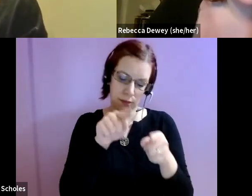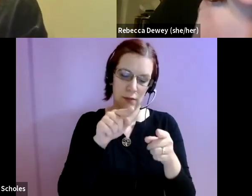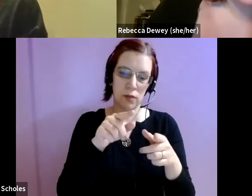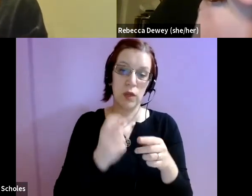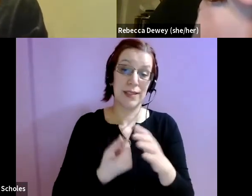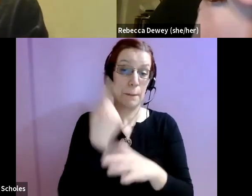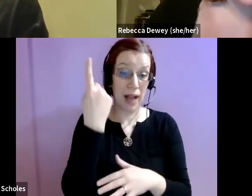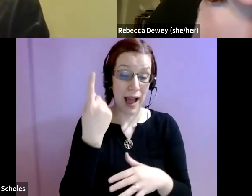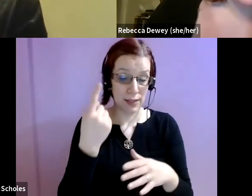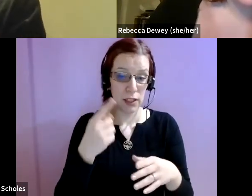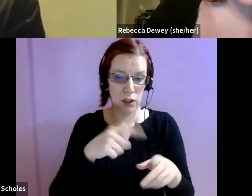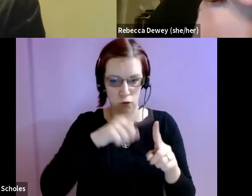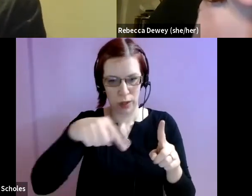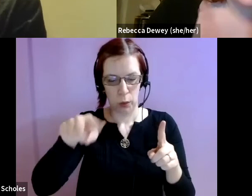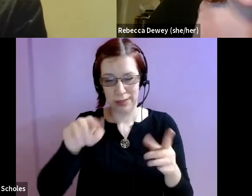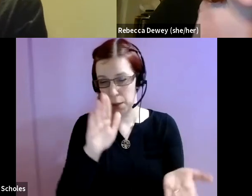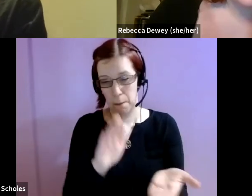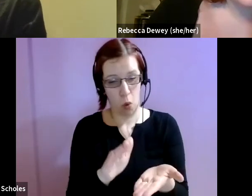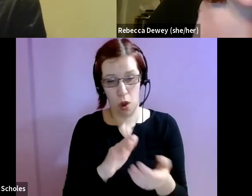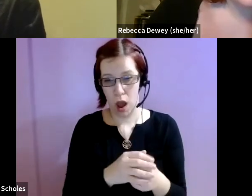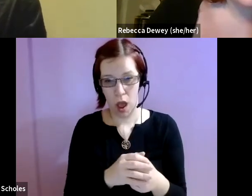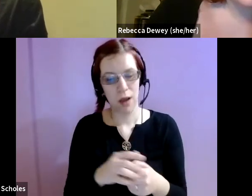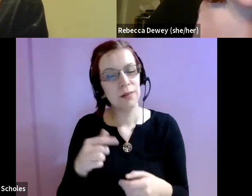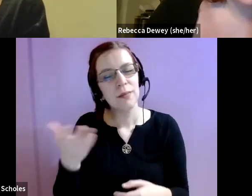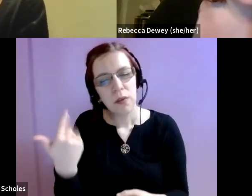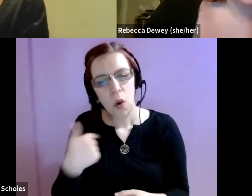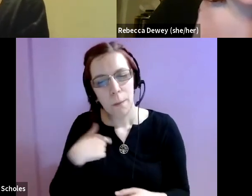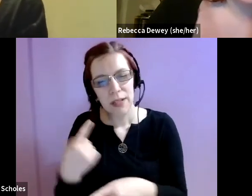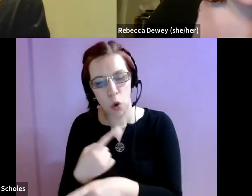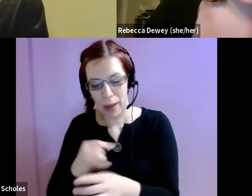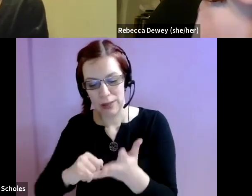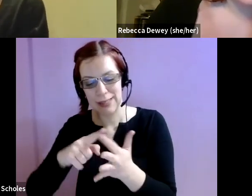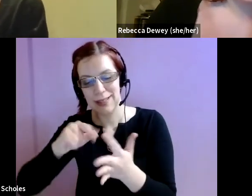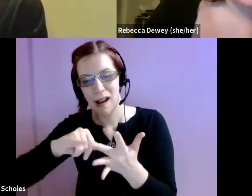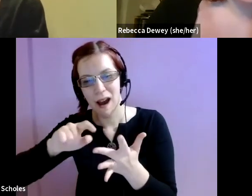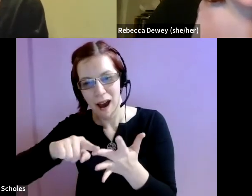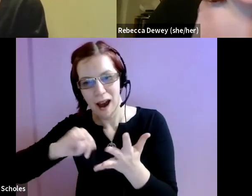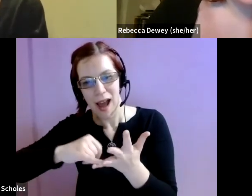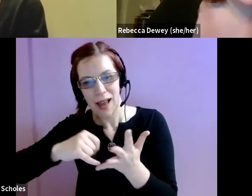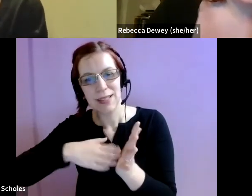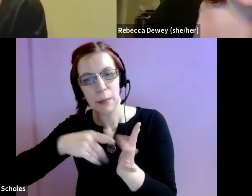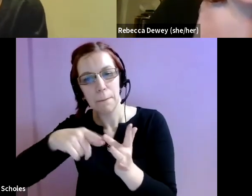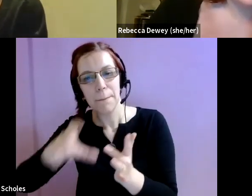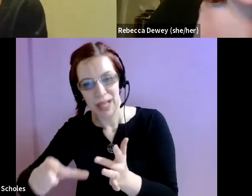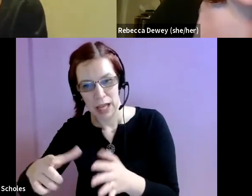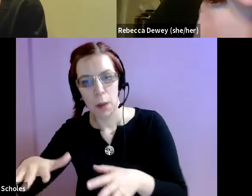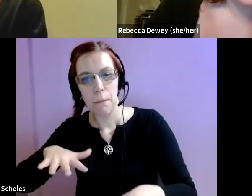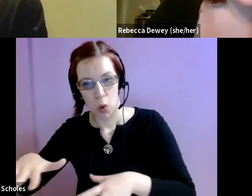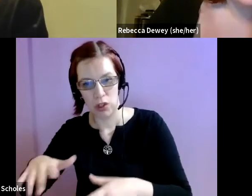to space, so I talked about seismic motion, which is the ground shaking and troubling our mirrors on the